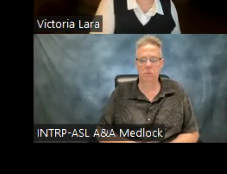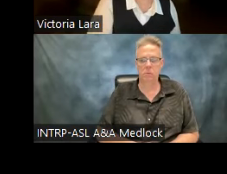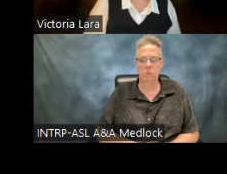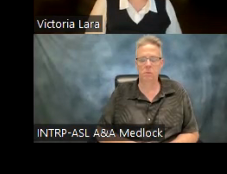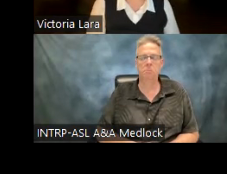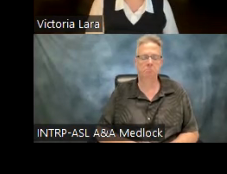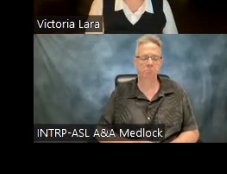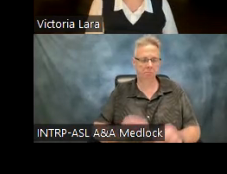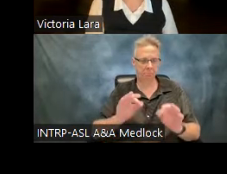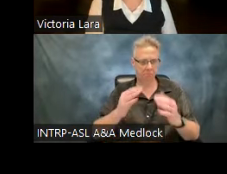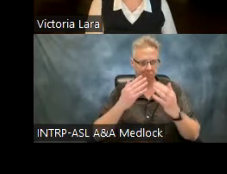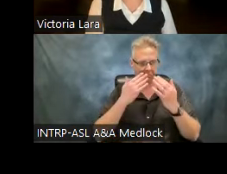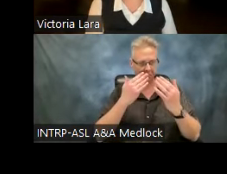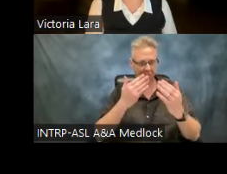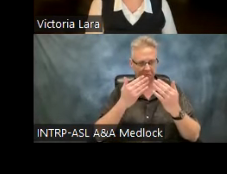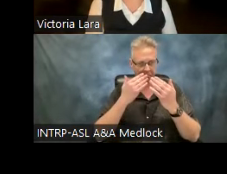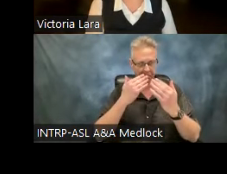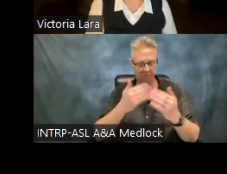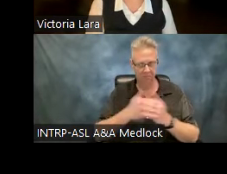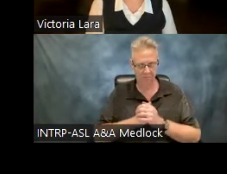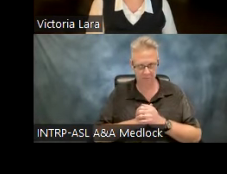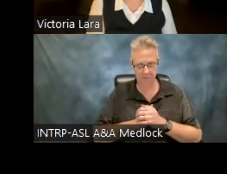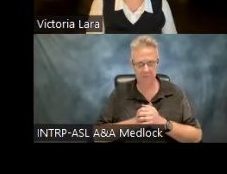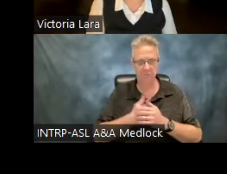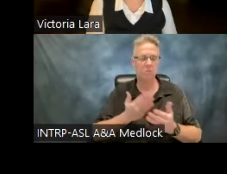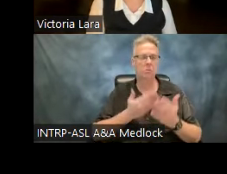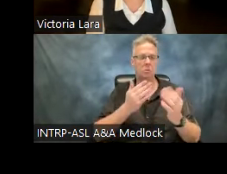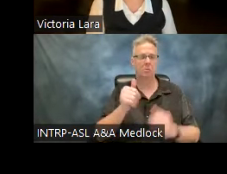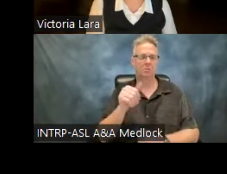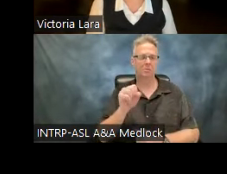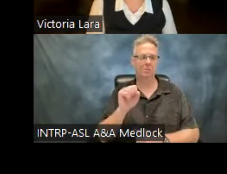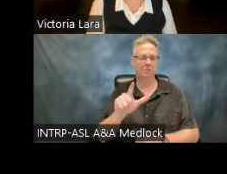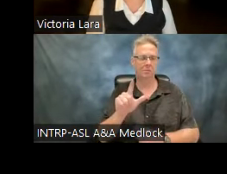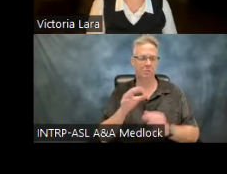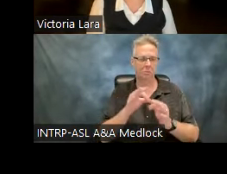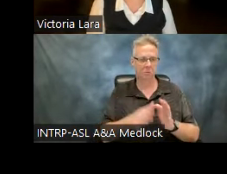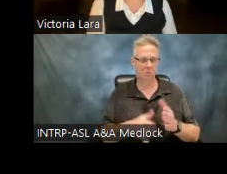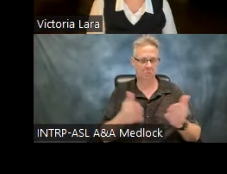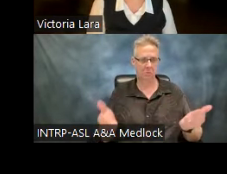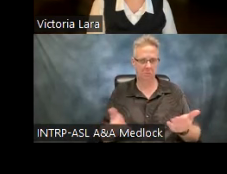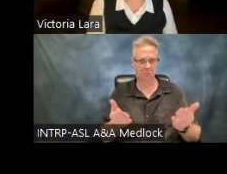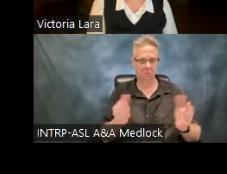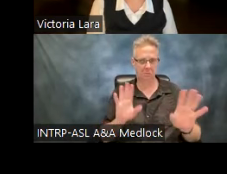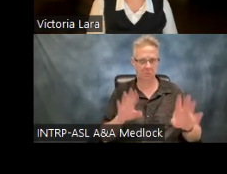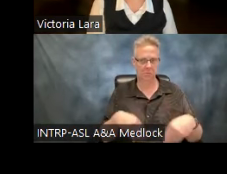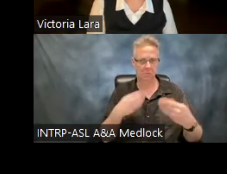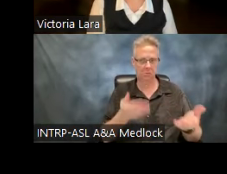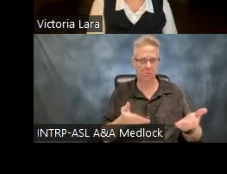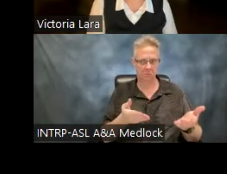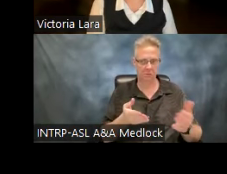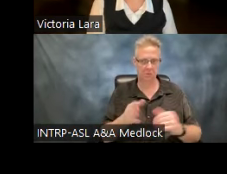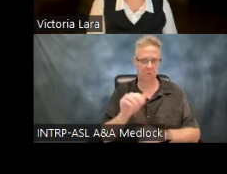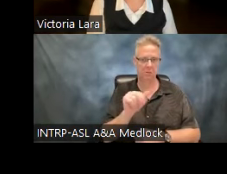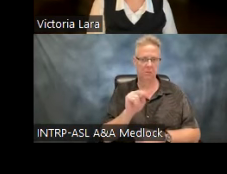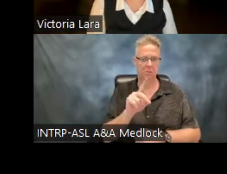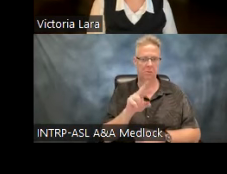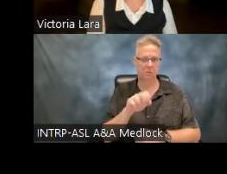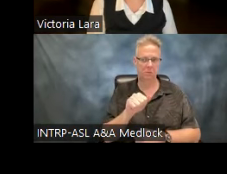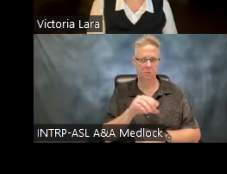Thank you. The city also offers ASL interpretation, which is being provided by Andrea